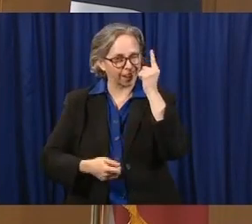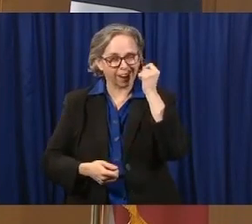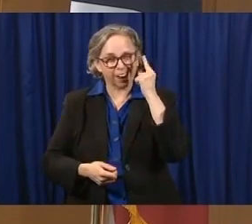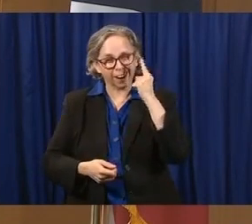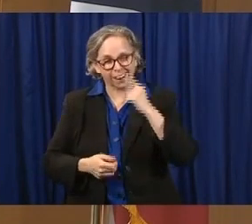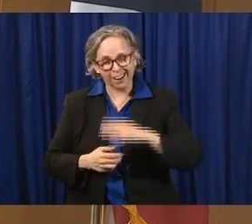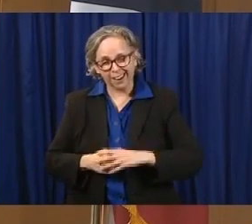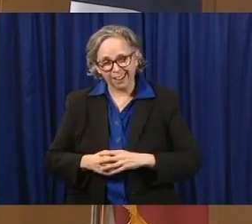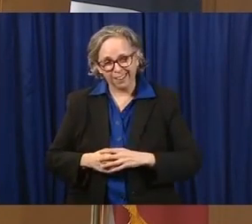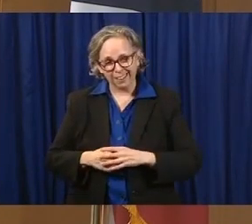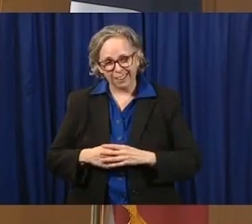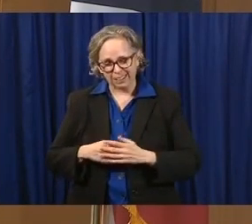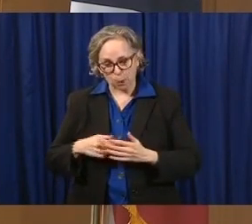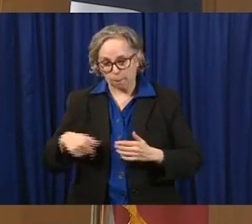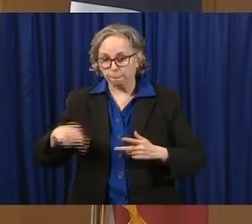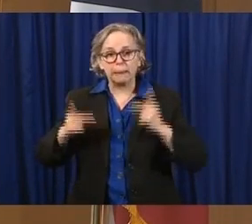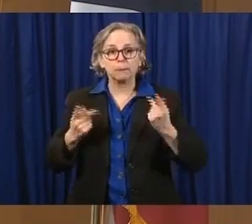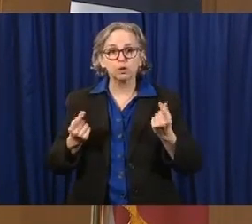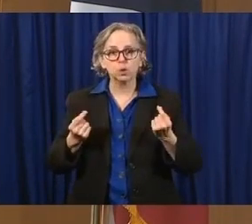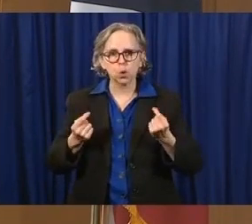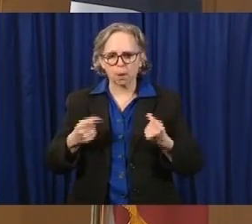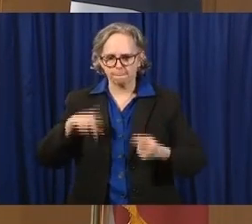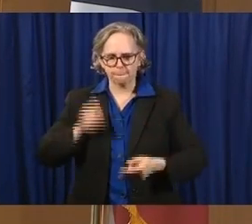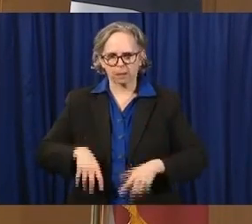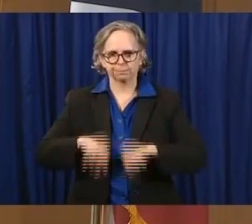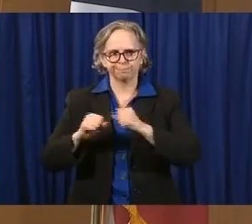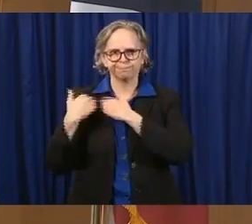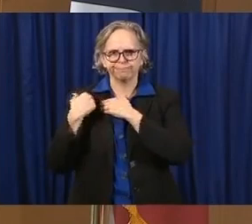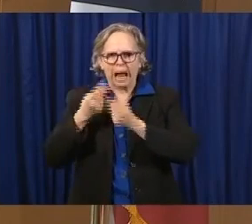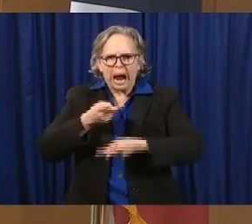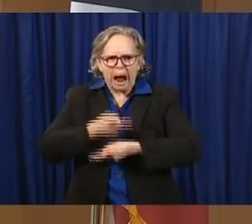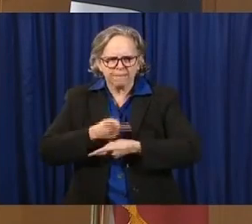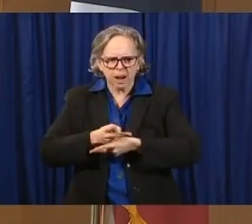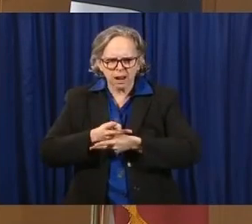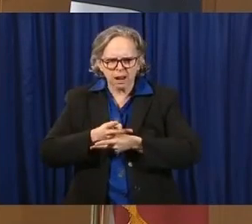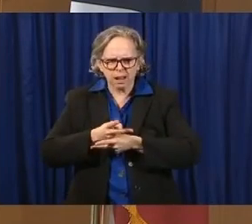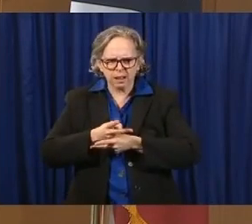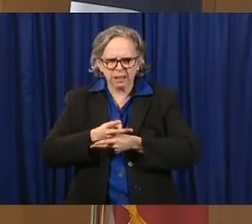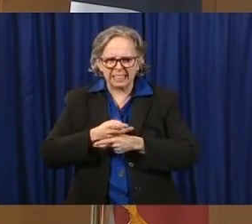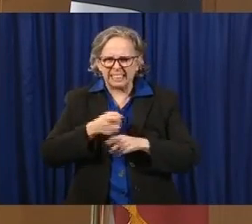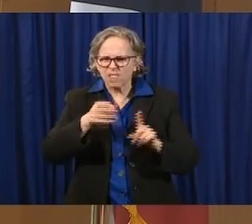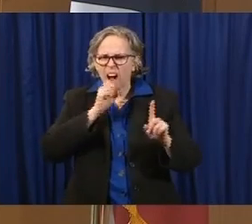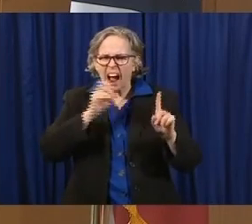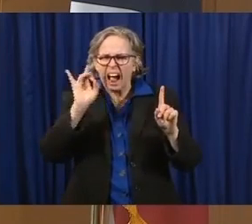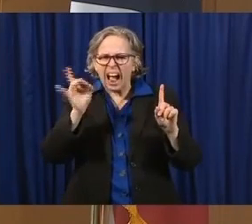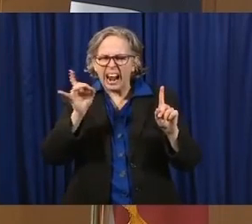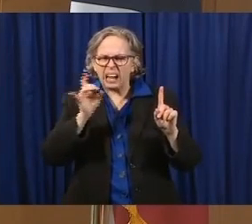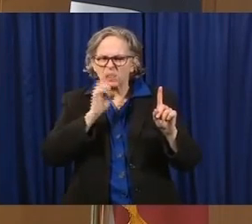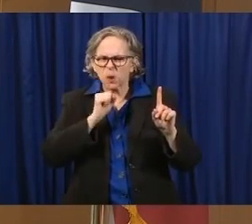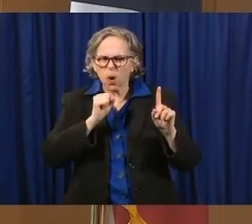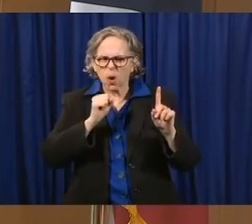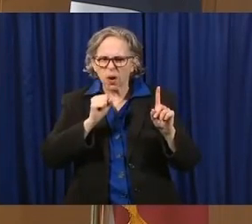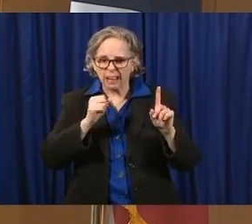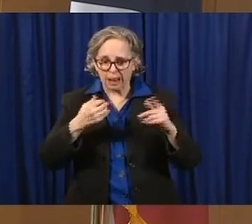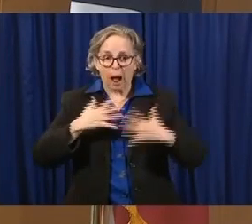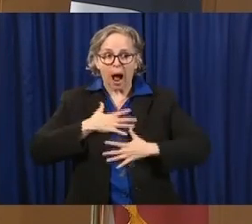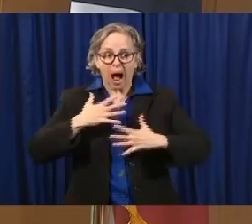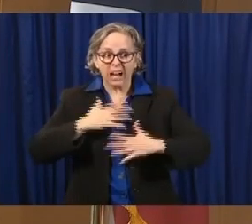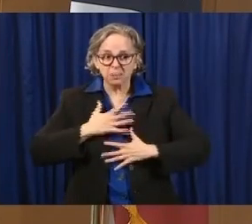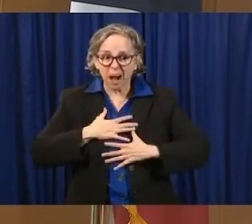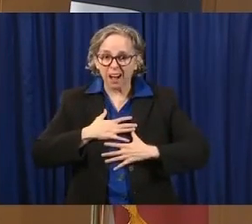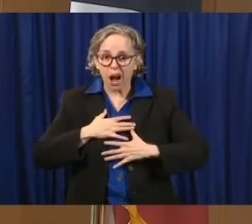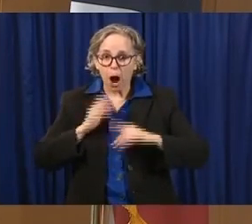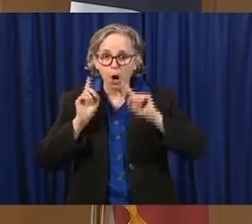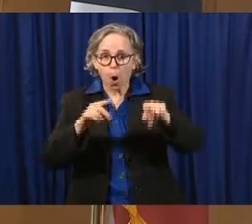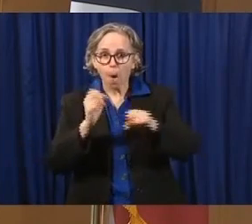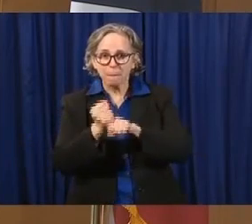You know, if you're 80 years old and you have asthma, you're probably not going to go see the Reds play until we get a